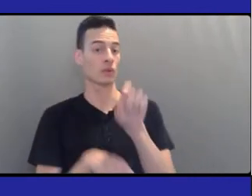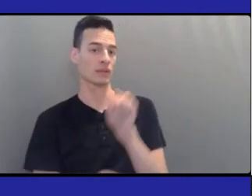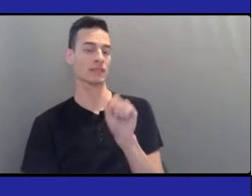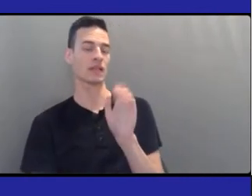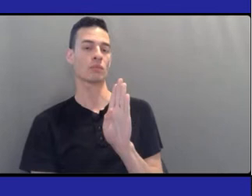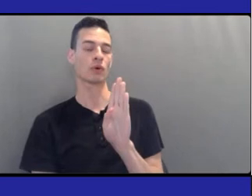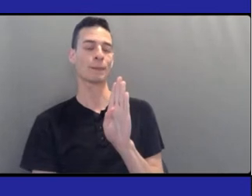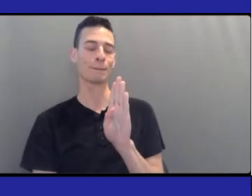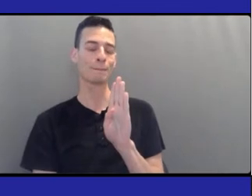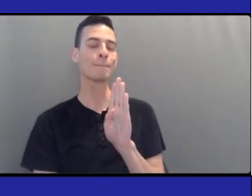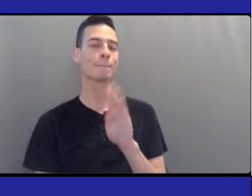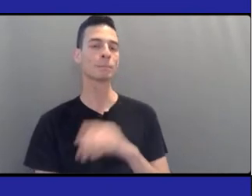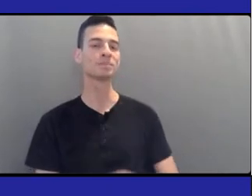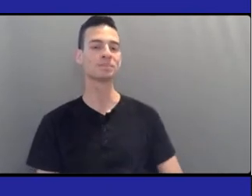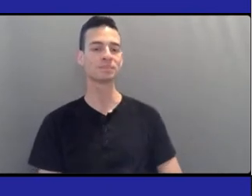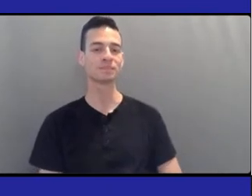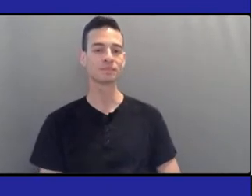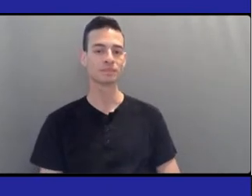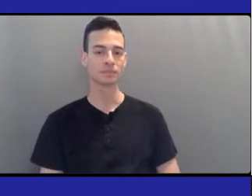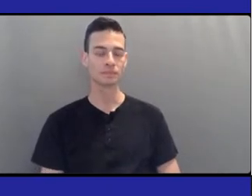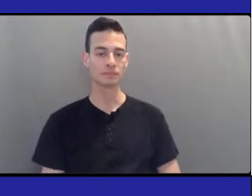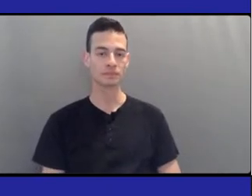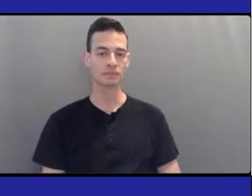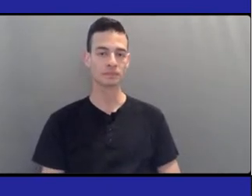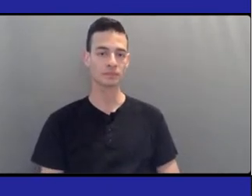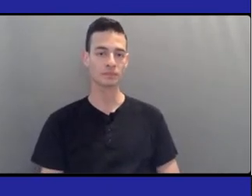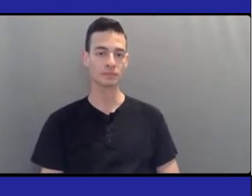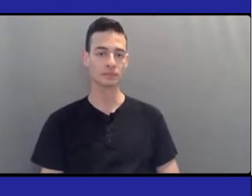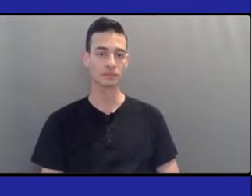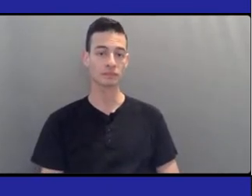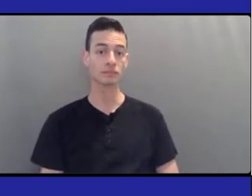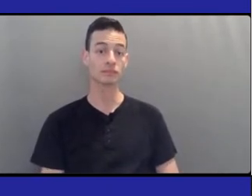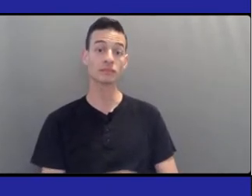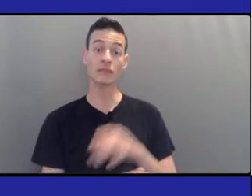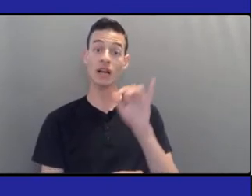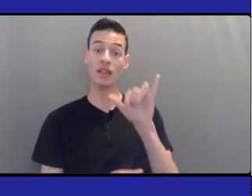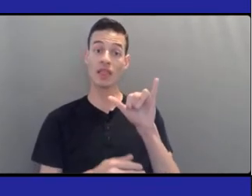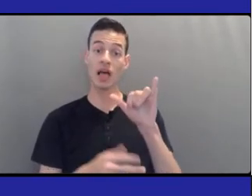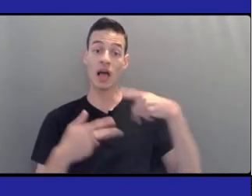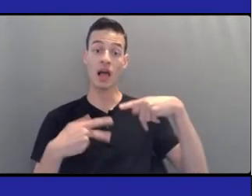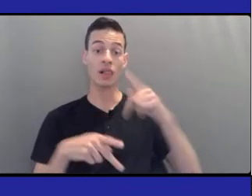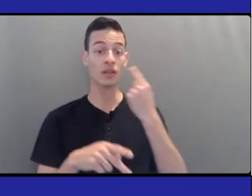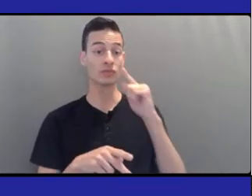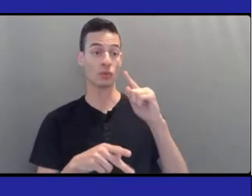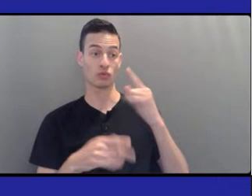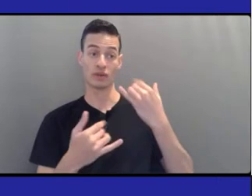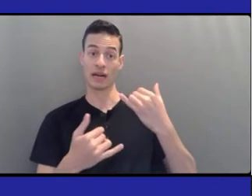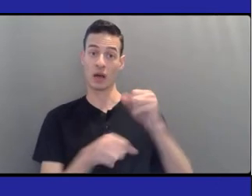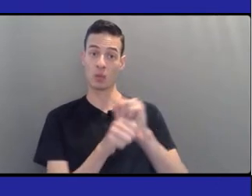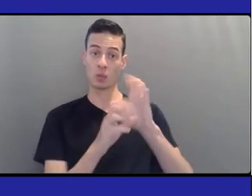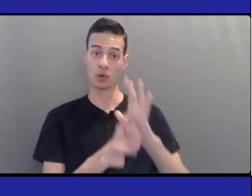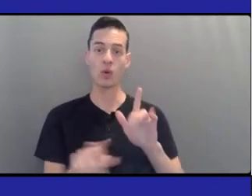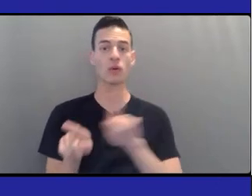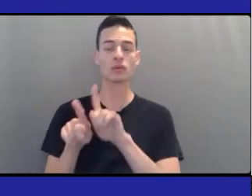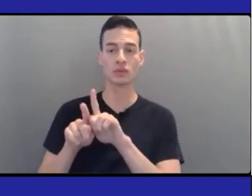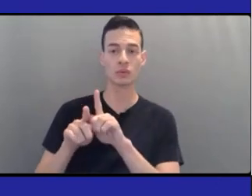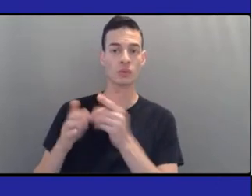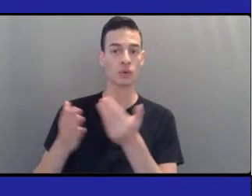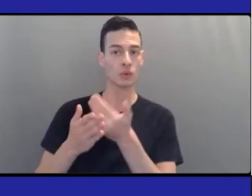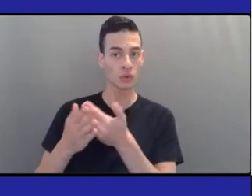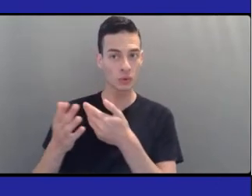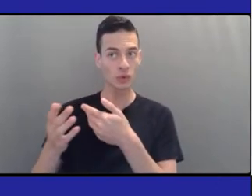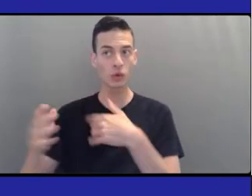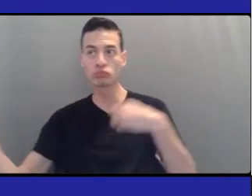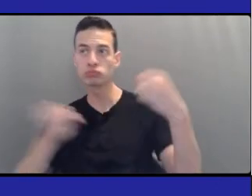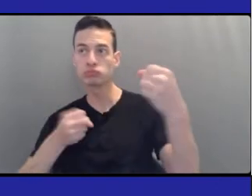covers the active providers currently in their employ, as well as a sessional pool to cover additional hours that may be worked.